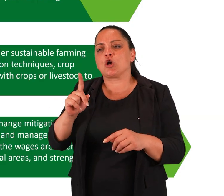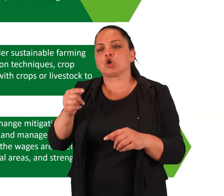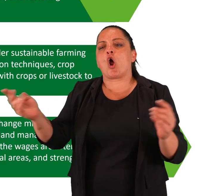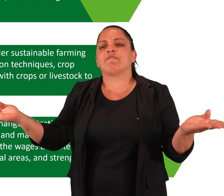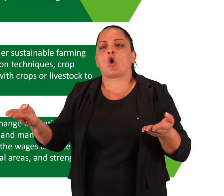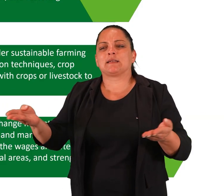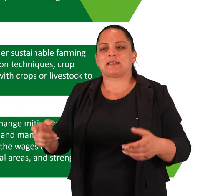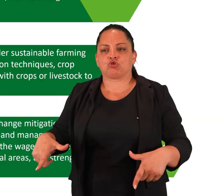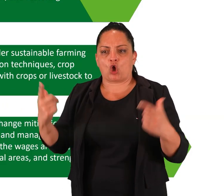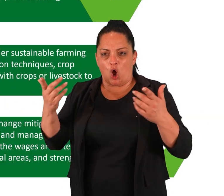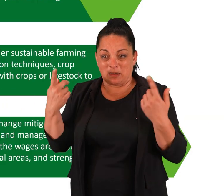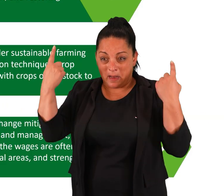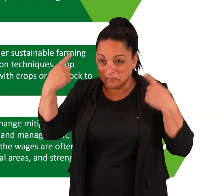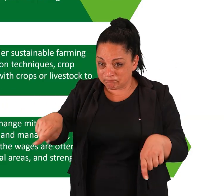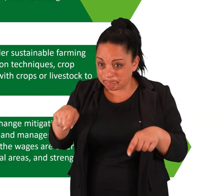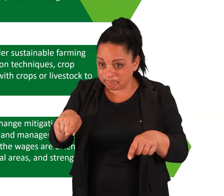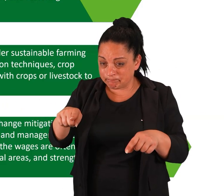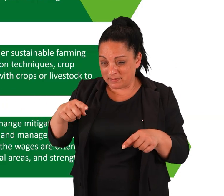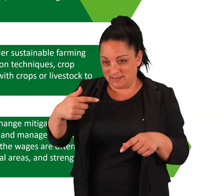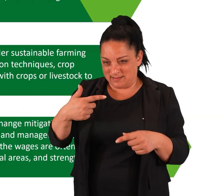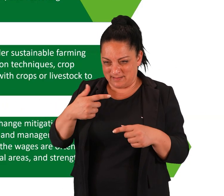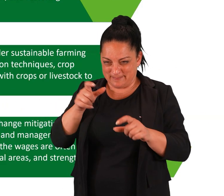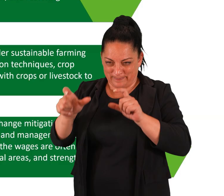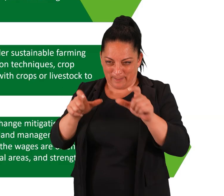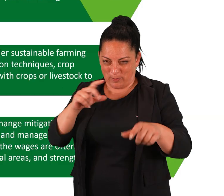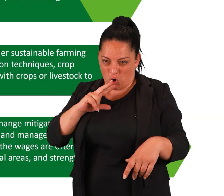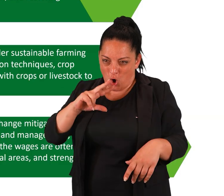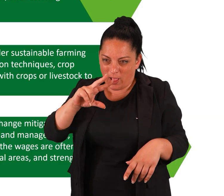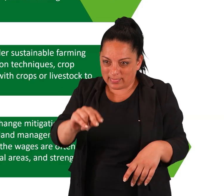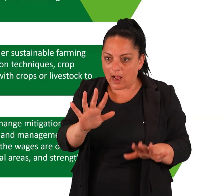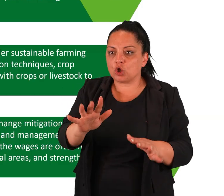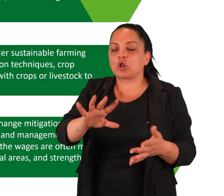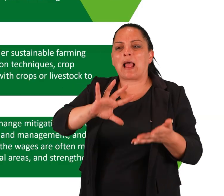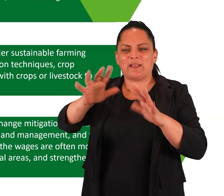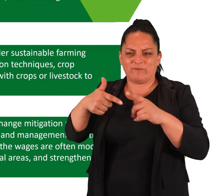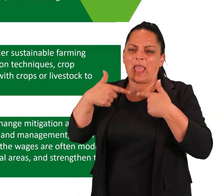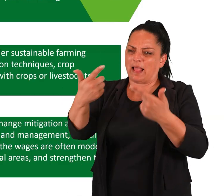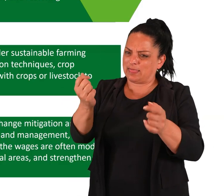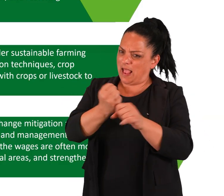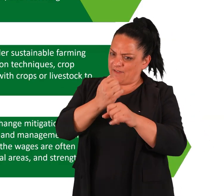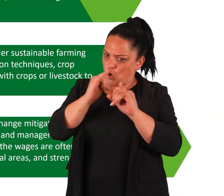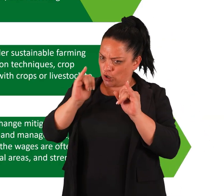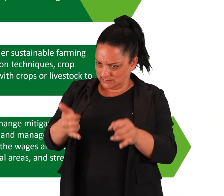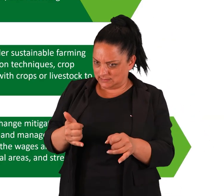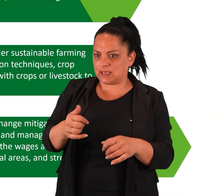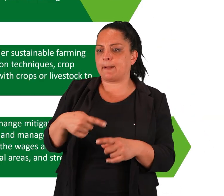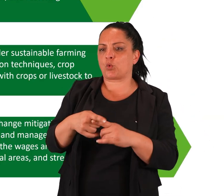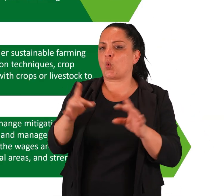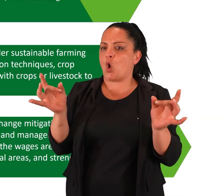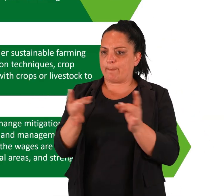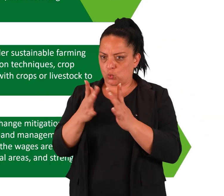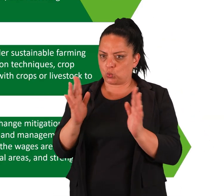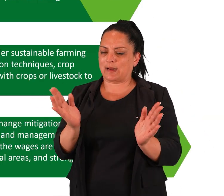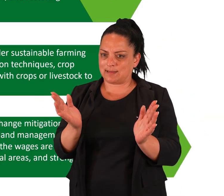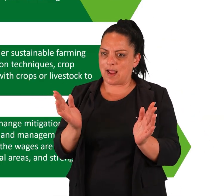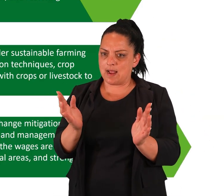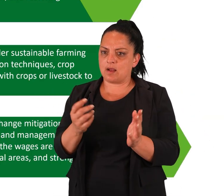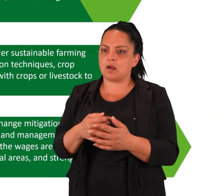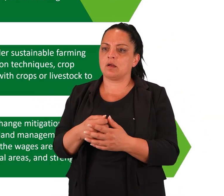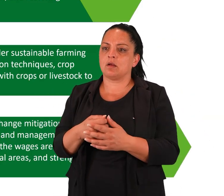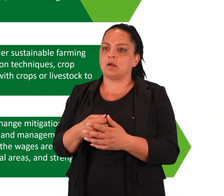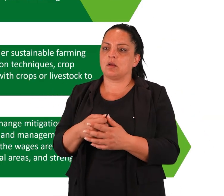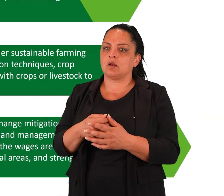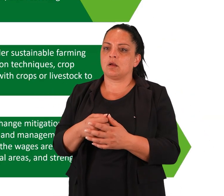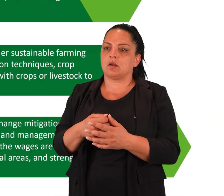Although these initiatives that I mentioned generate employment and opportunities, focus on